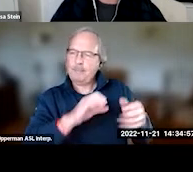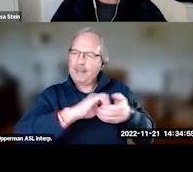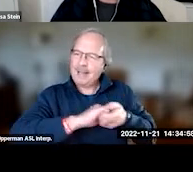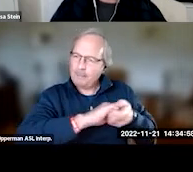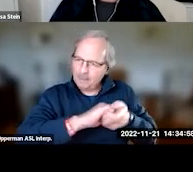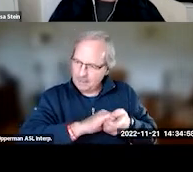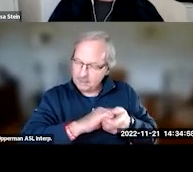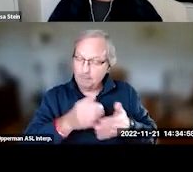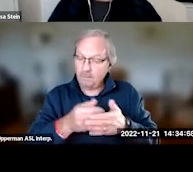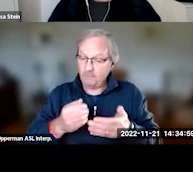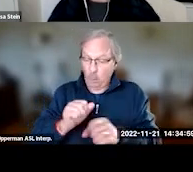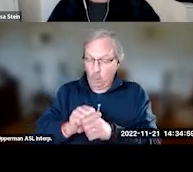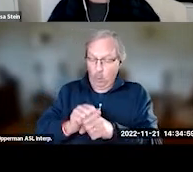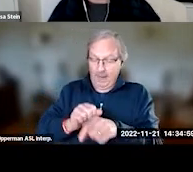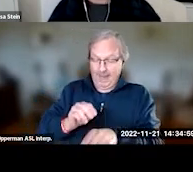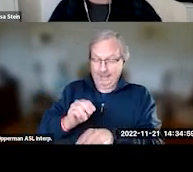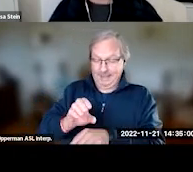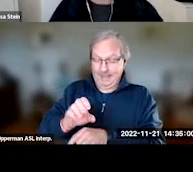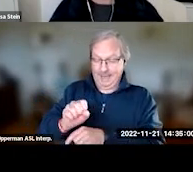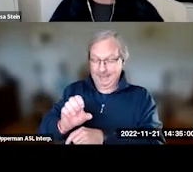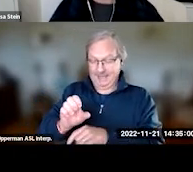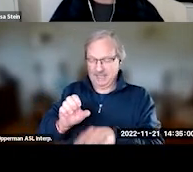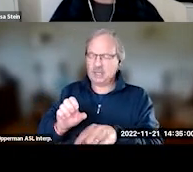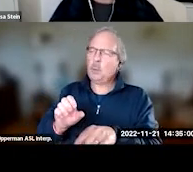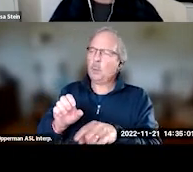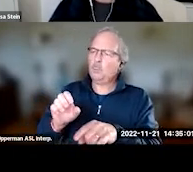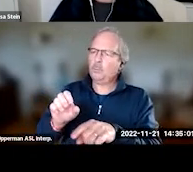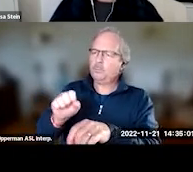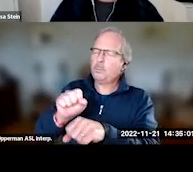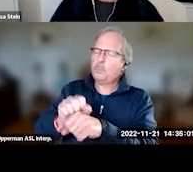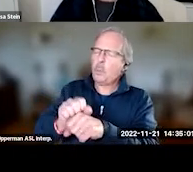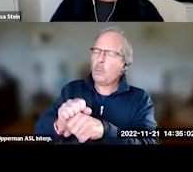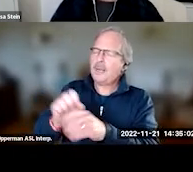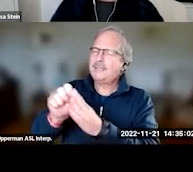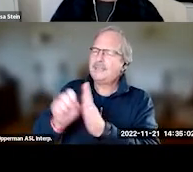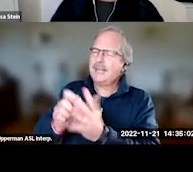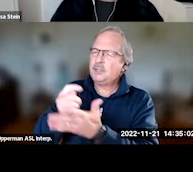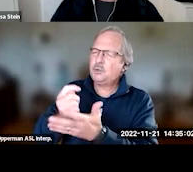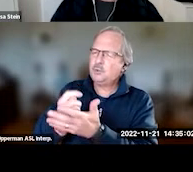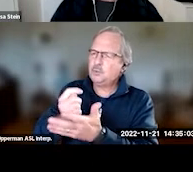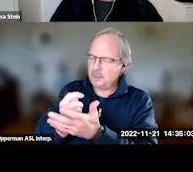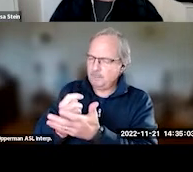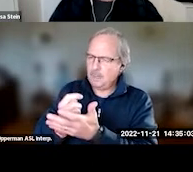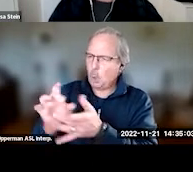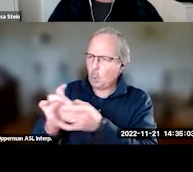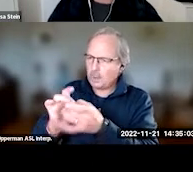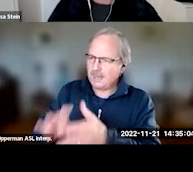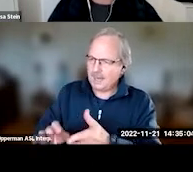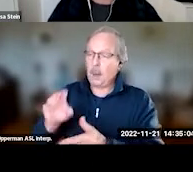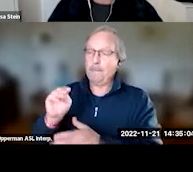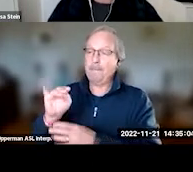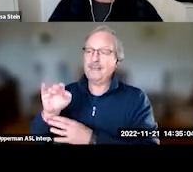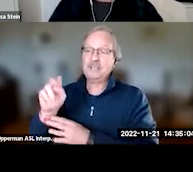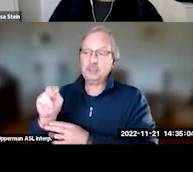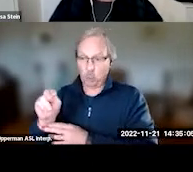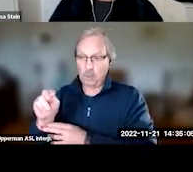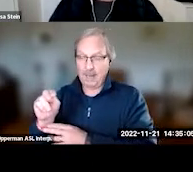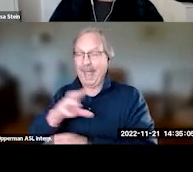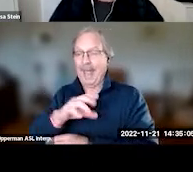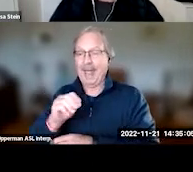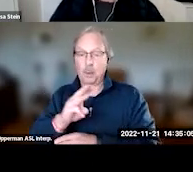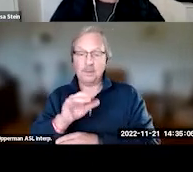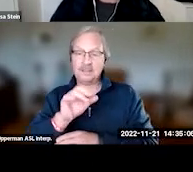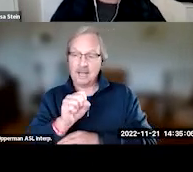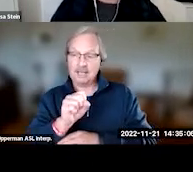with NCSC, Ms. Cern was a state treatment court coordinator for both Minnesota Judicial Branch and Wisconsin Supreme